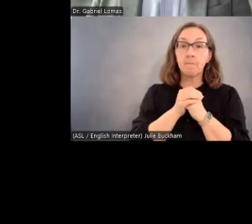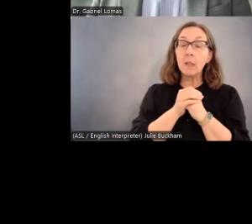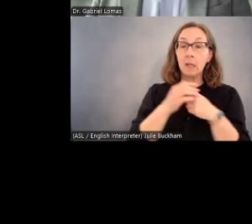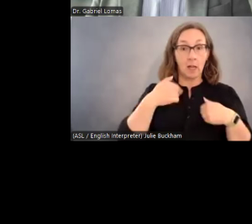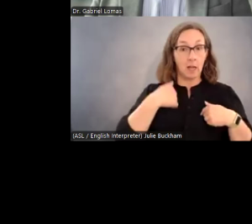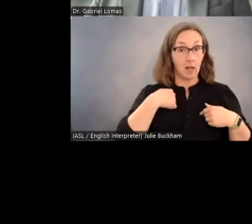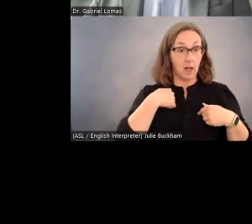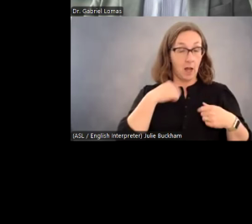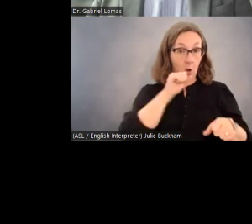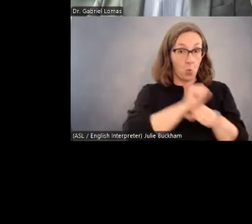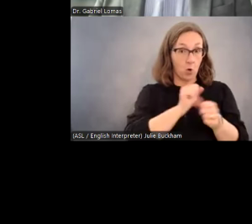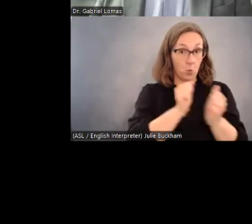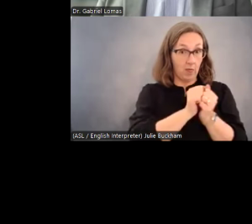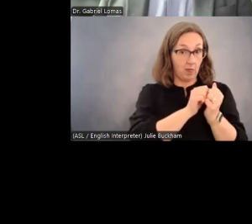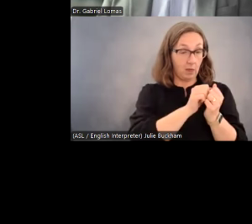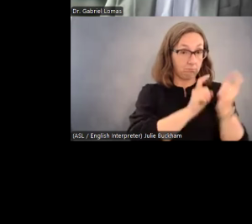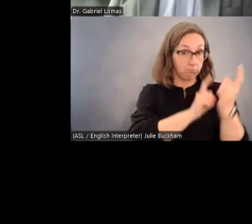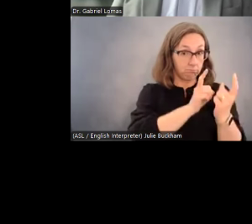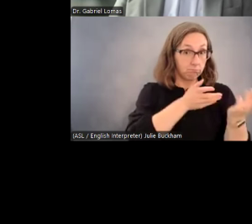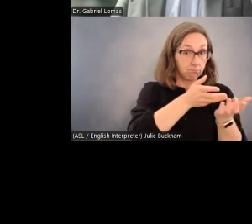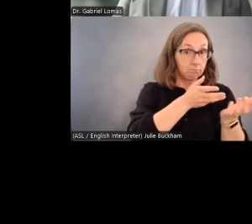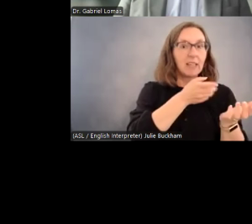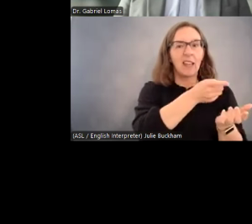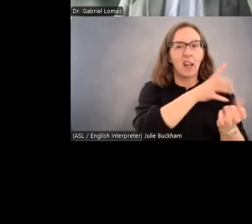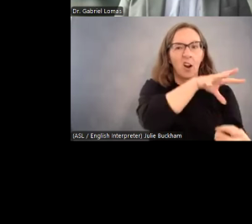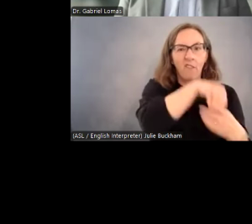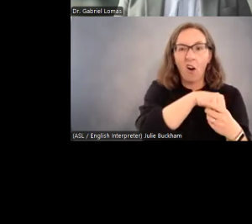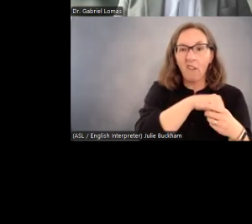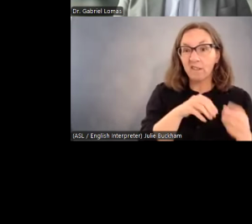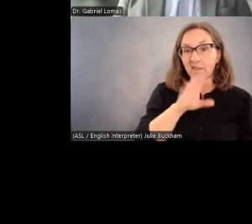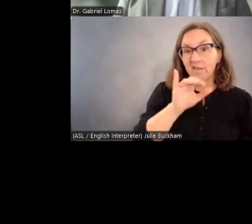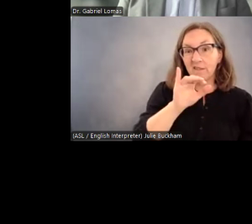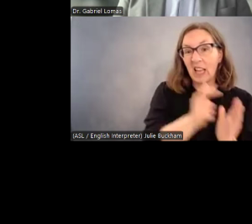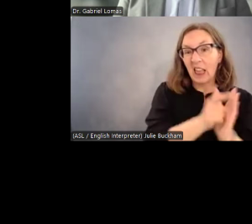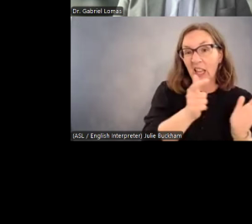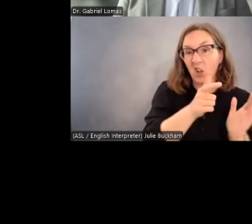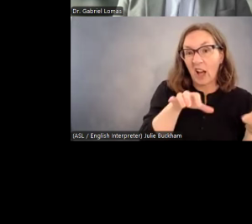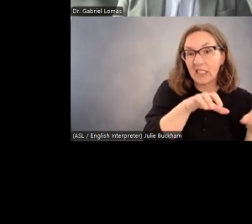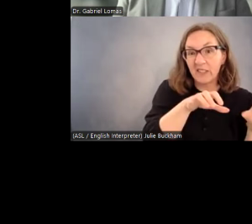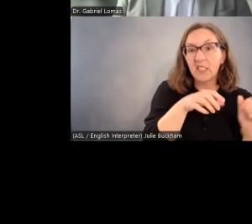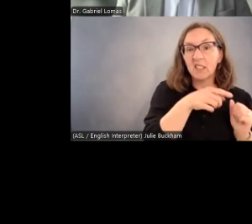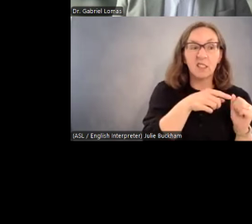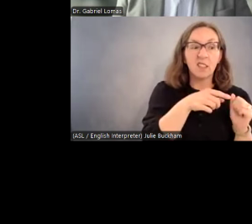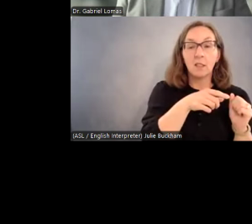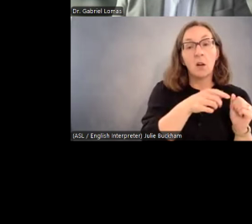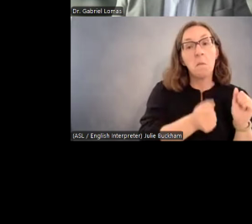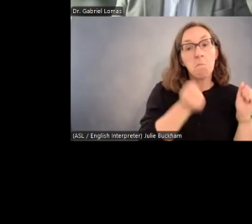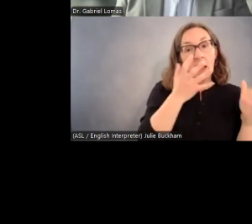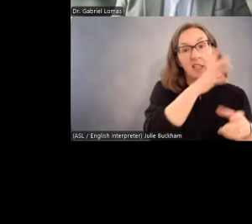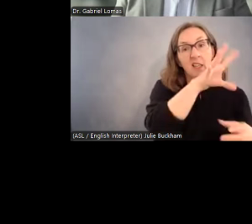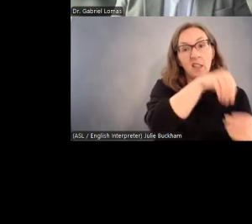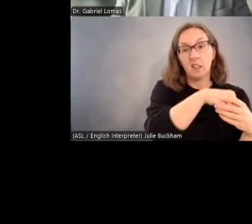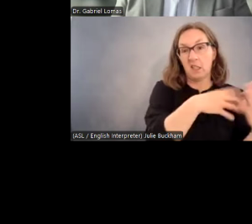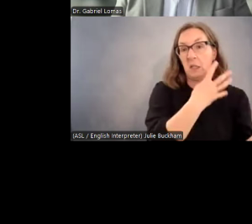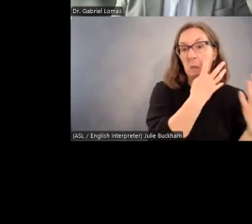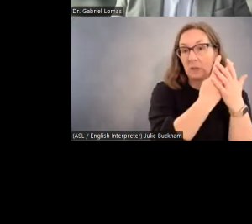with, because of the illegal activities they were doing to get their drugs, ended up in various prisons, and they were not